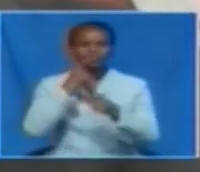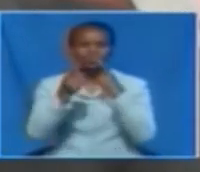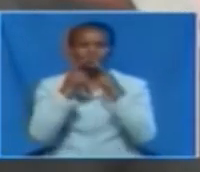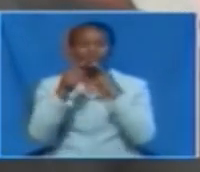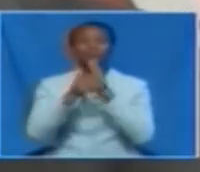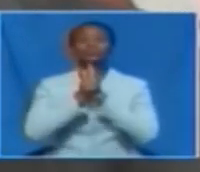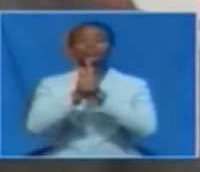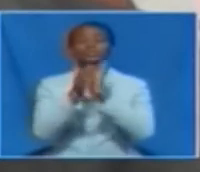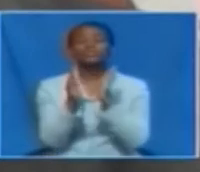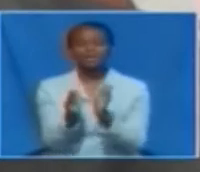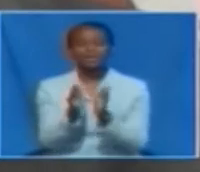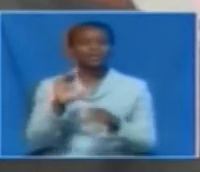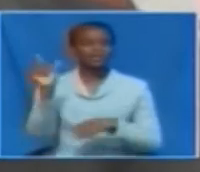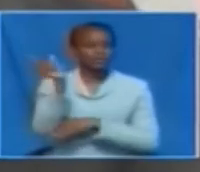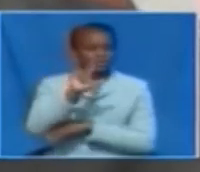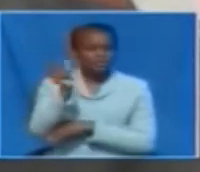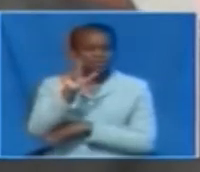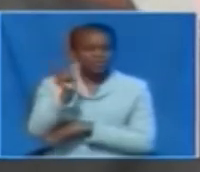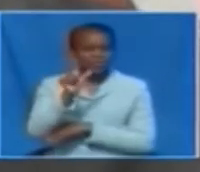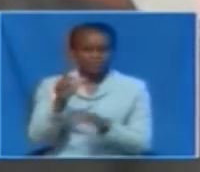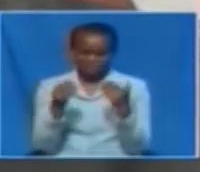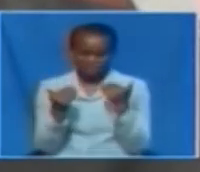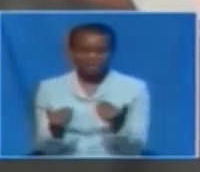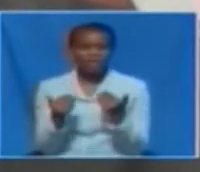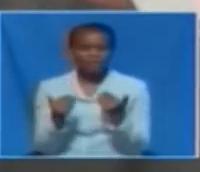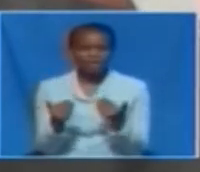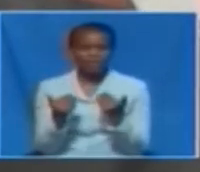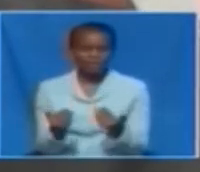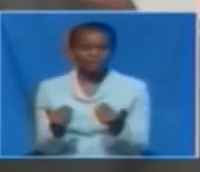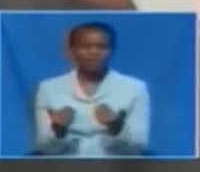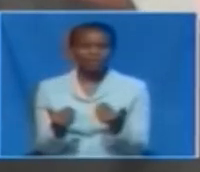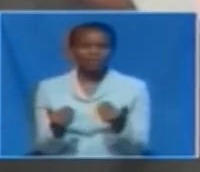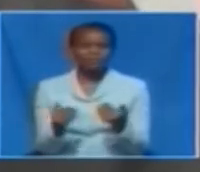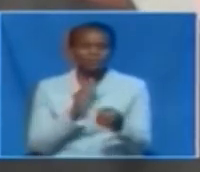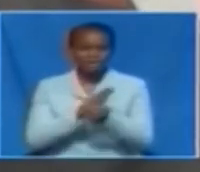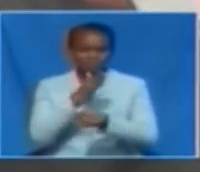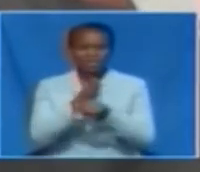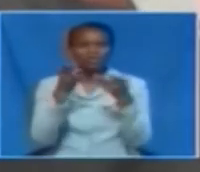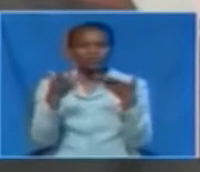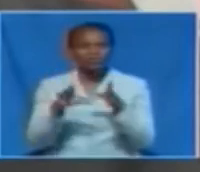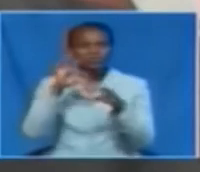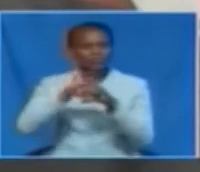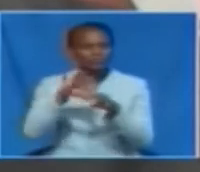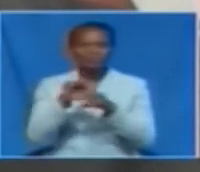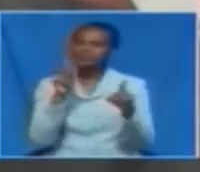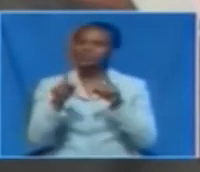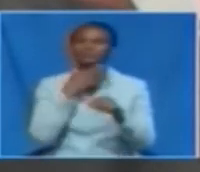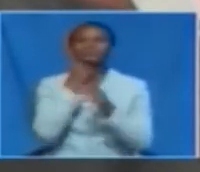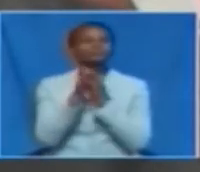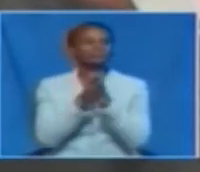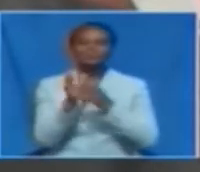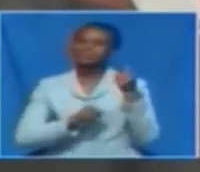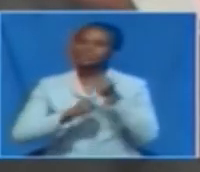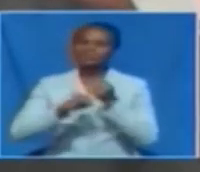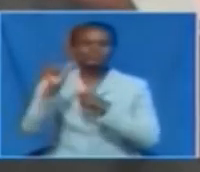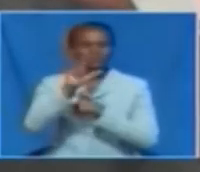leadership, MMD in its current, in its form when it lost power, nobody was interested in supporting MMD.